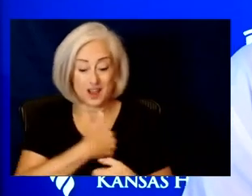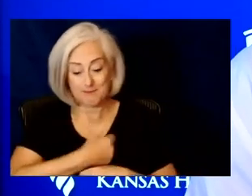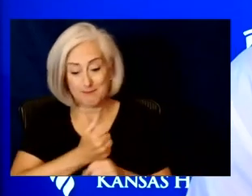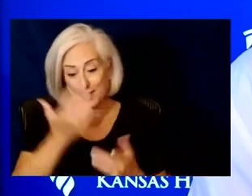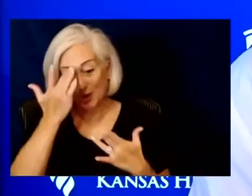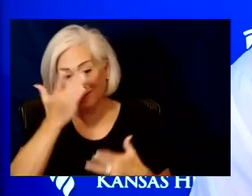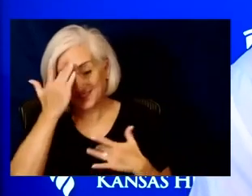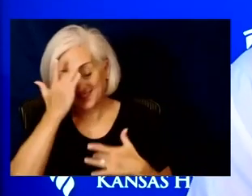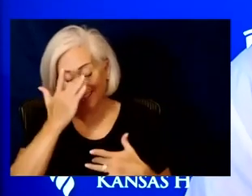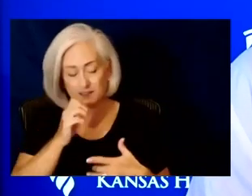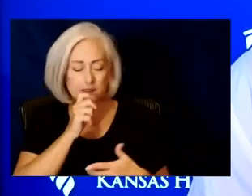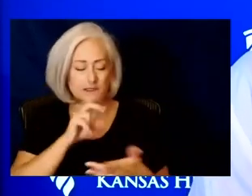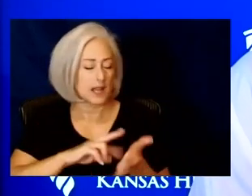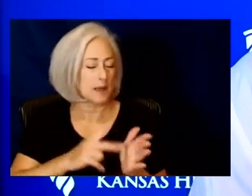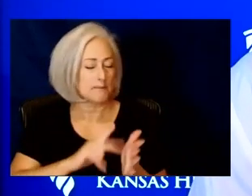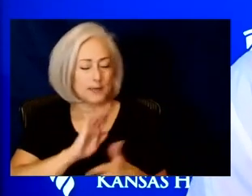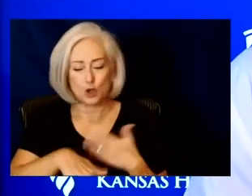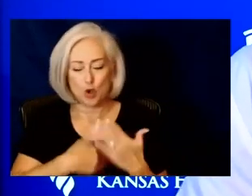We've seen